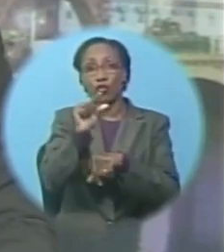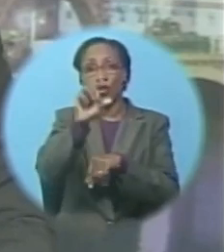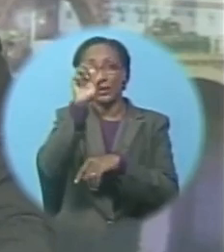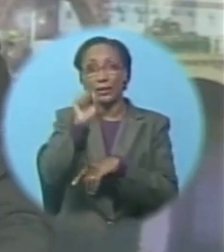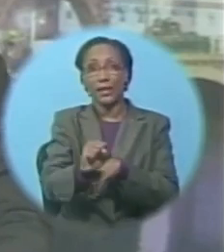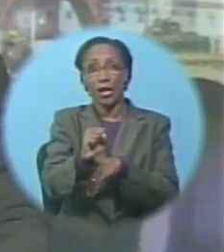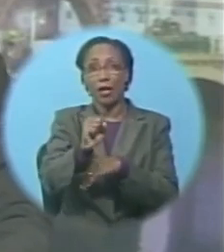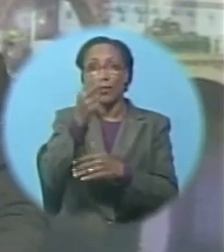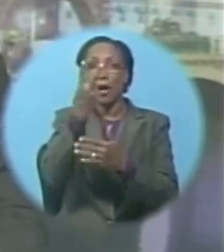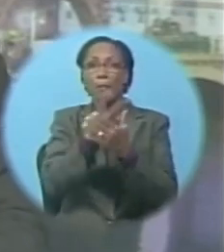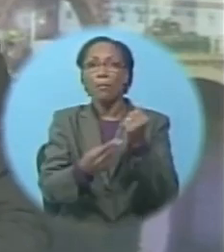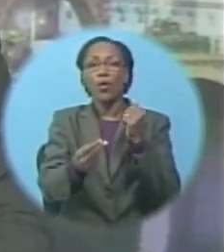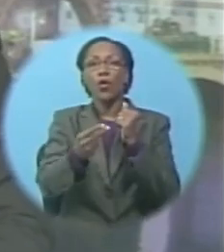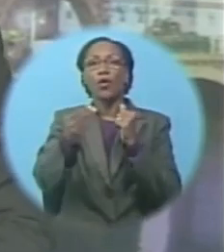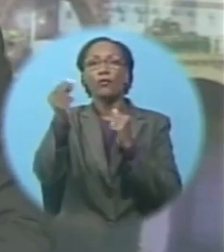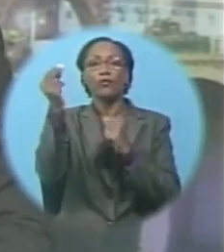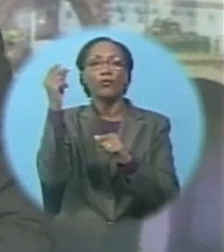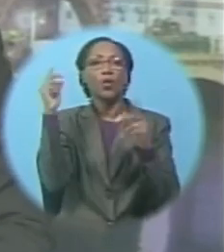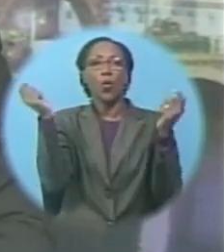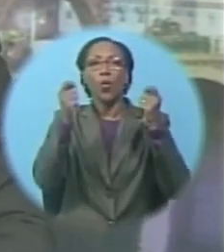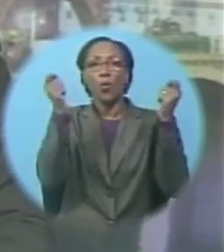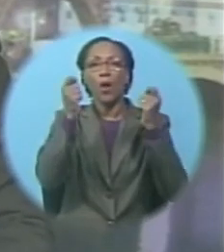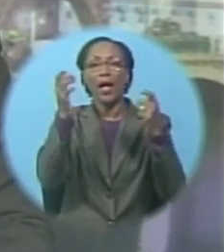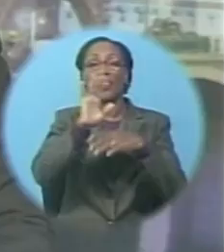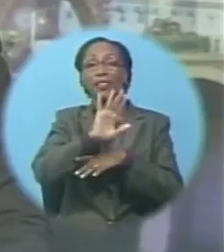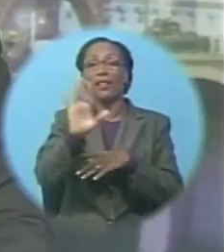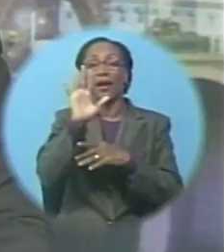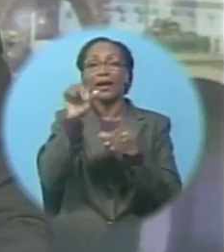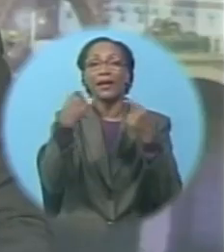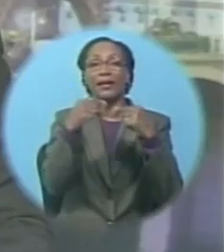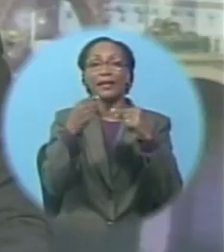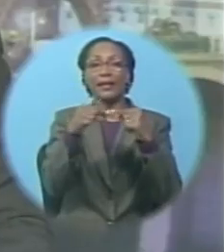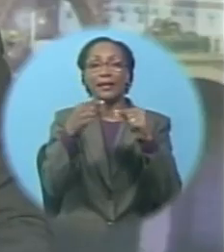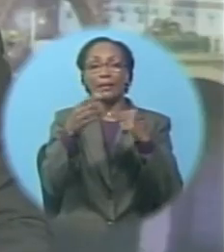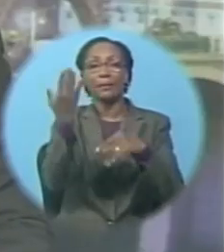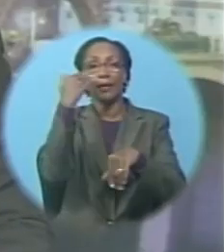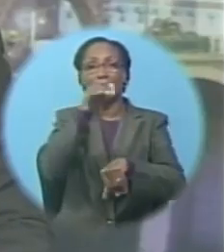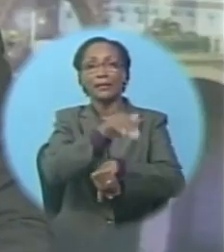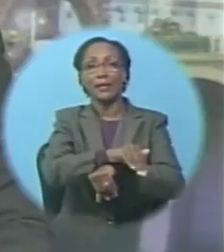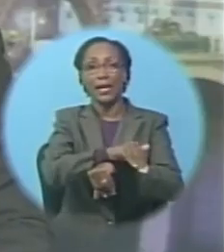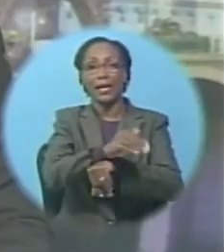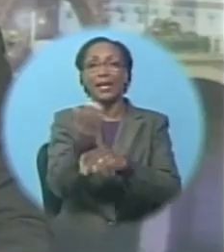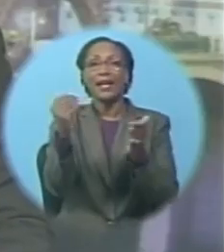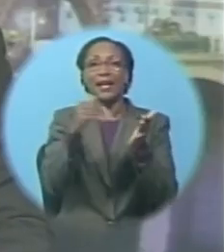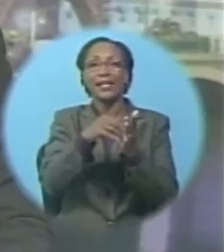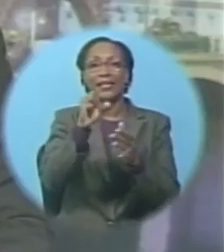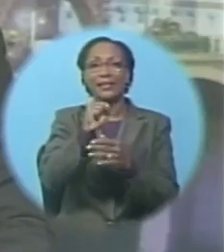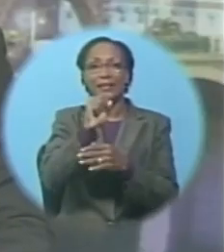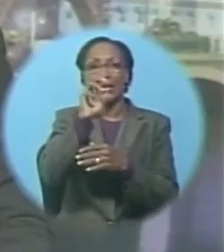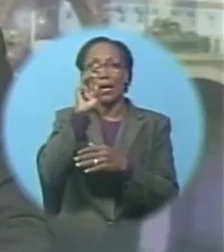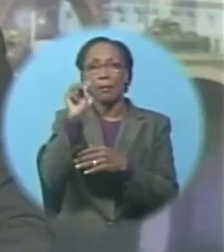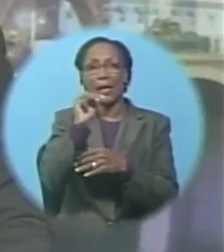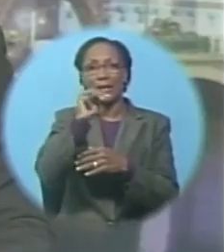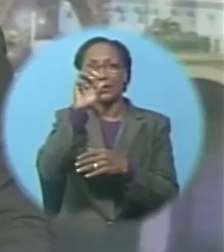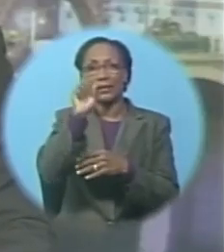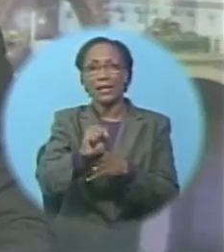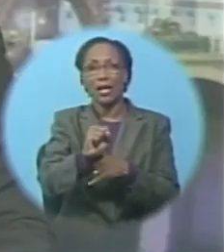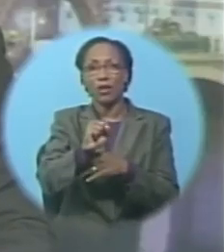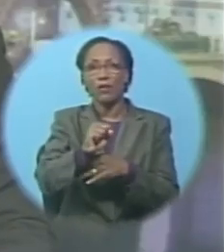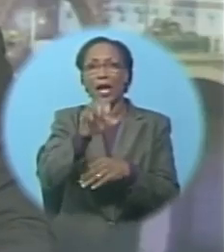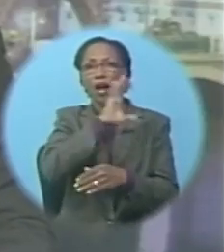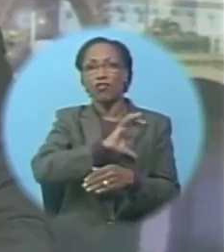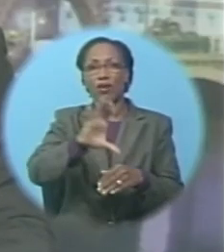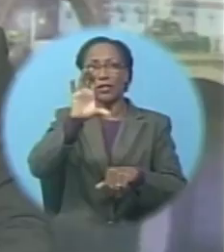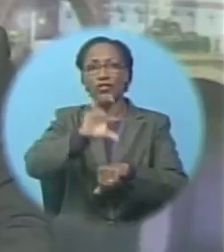both were victorious in their semis when St. George South despatched St. Michael South and Christchurch East Central beat the city of Bridgetown,